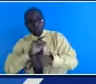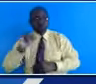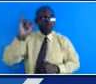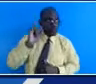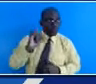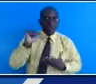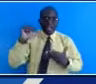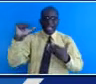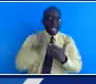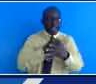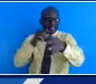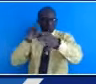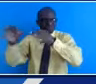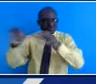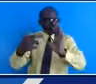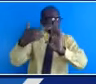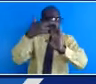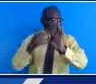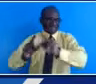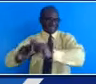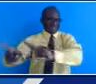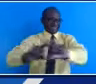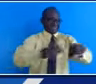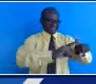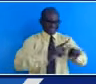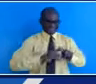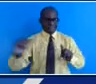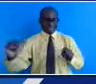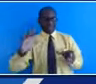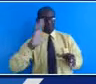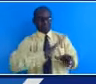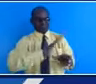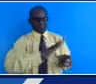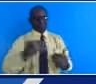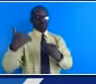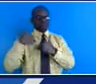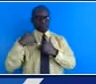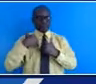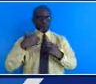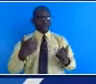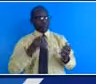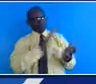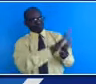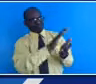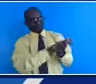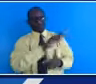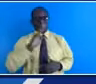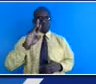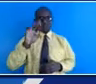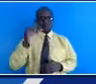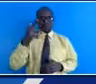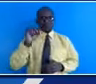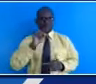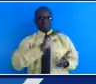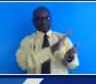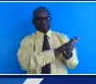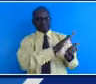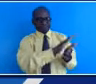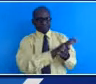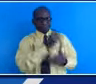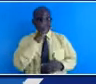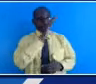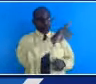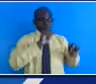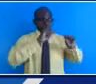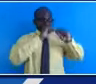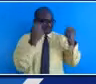can give a speech, but to do the actual grunt work, Bridget, we owe you debt of gratitude and your team. So thank you. We're joined today by the mayor of